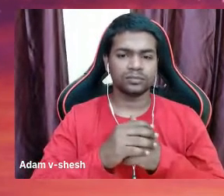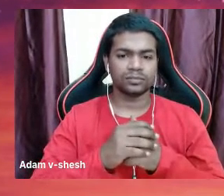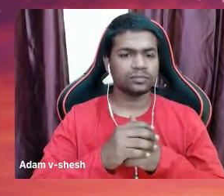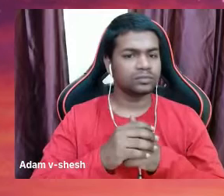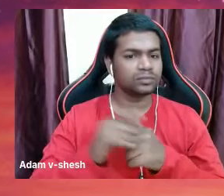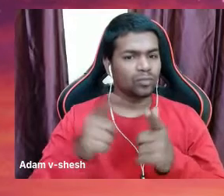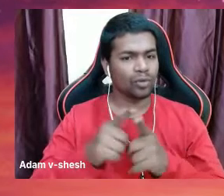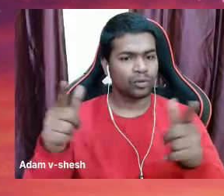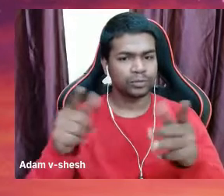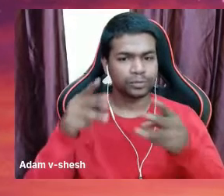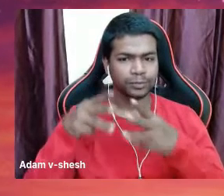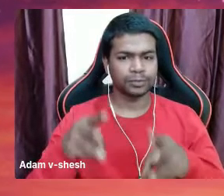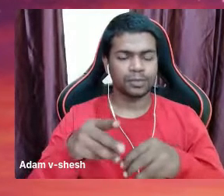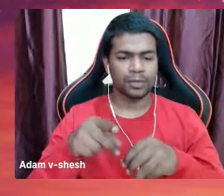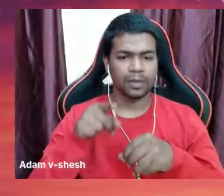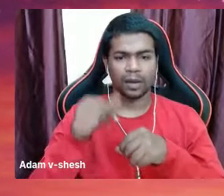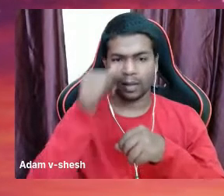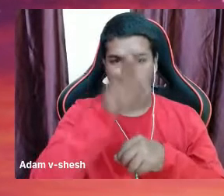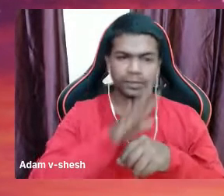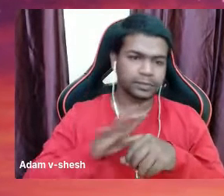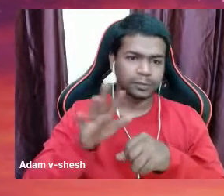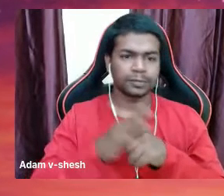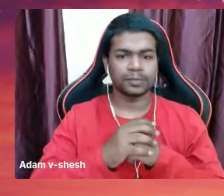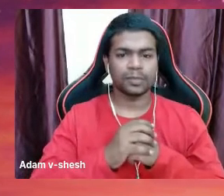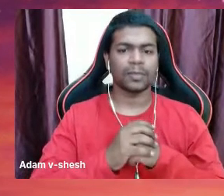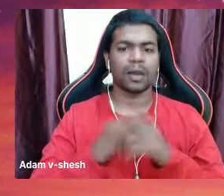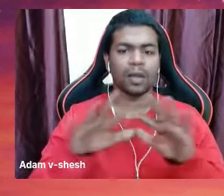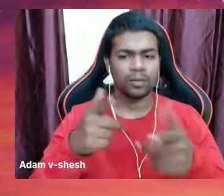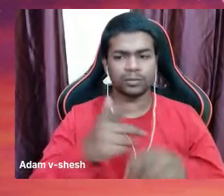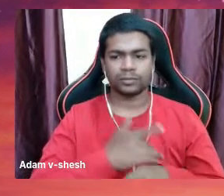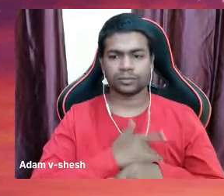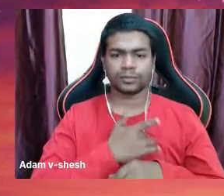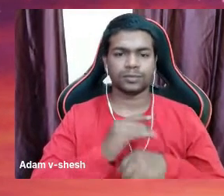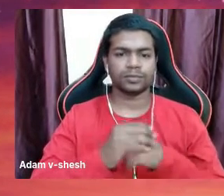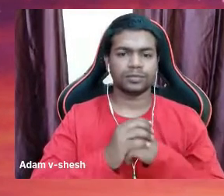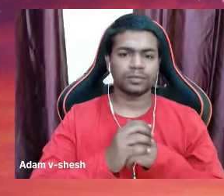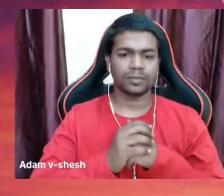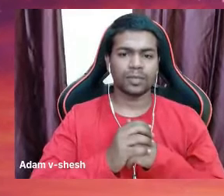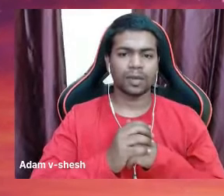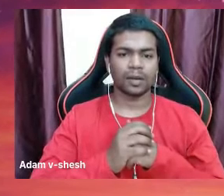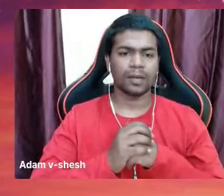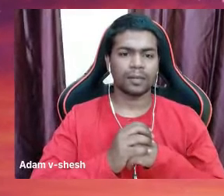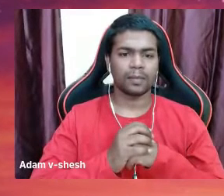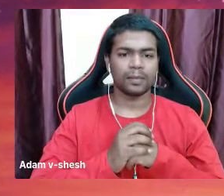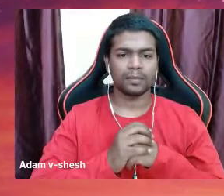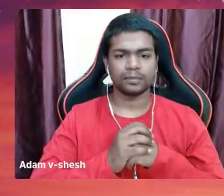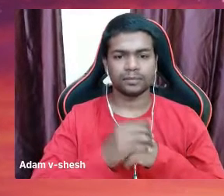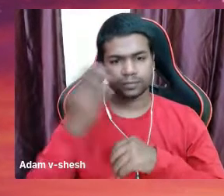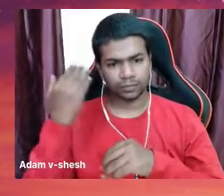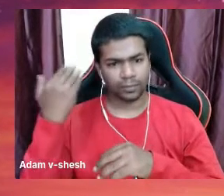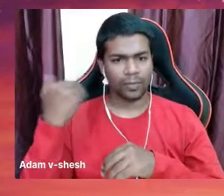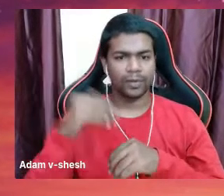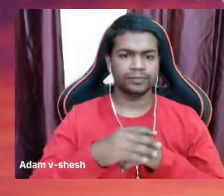that you've had in the Indian tech ecosystem and how you feel the tech ecosystem has evolved. What have we gotten right over the last